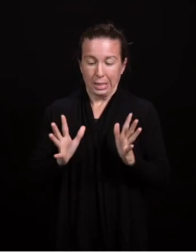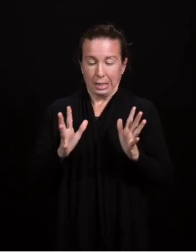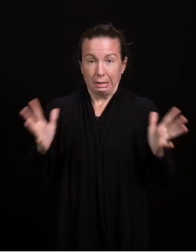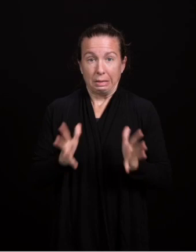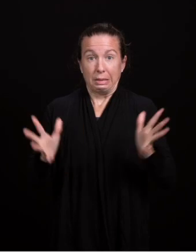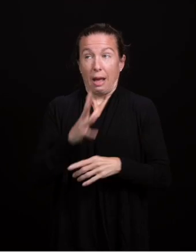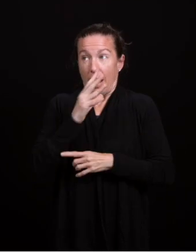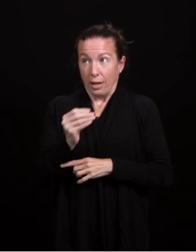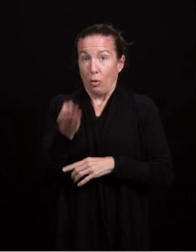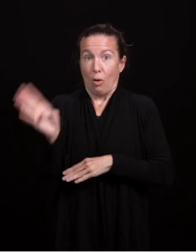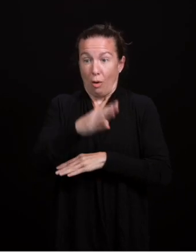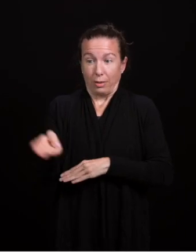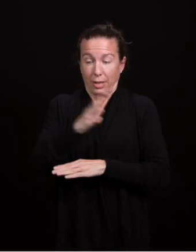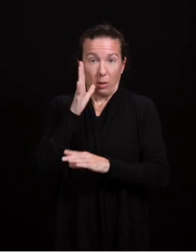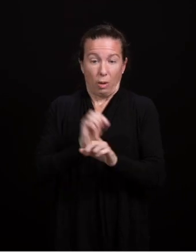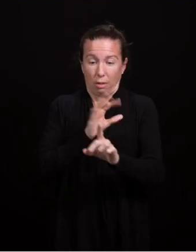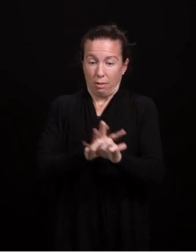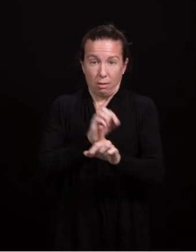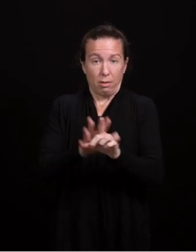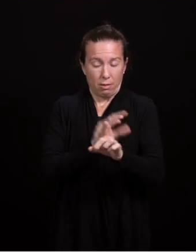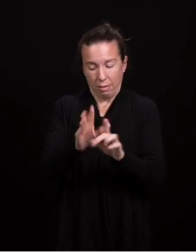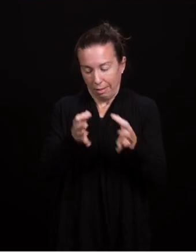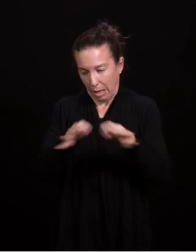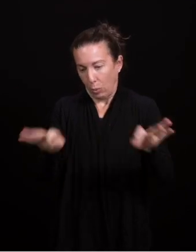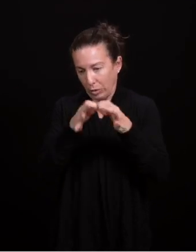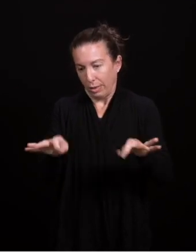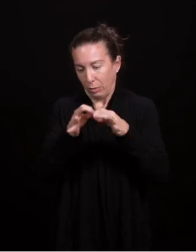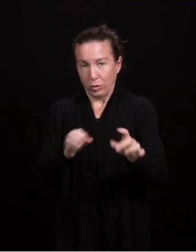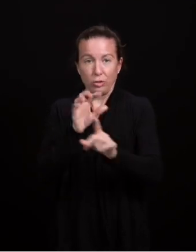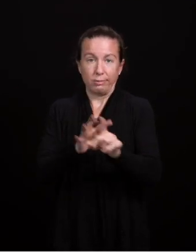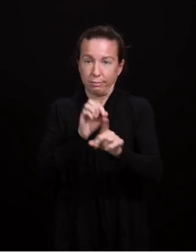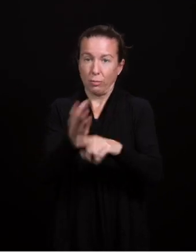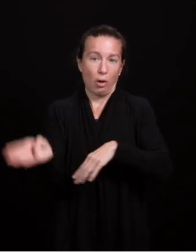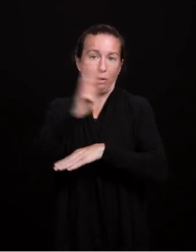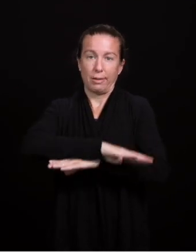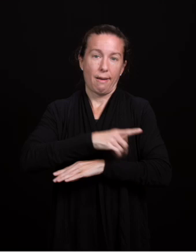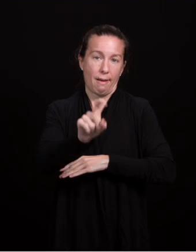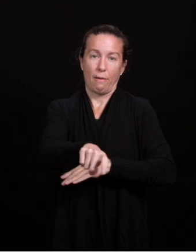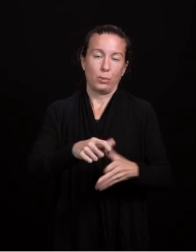absolutely bombarding your child with language all day and